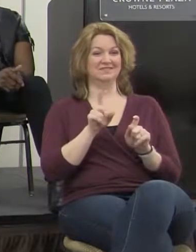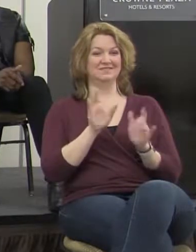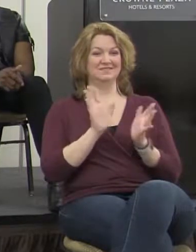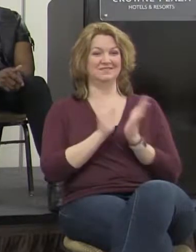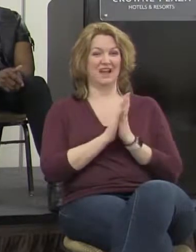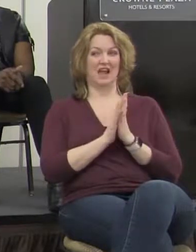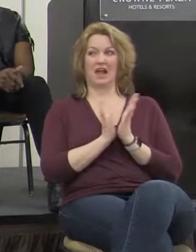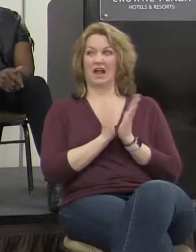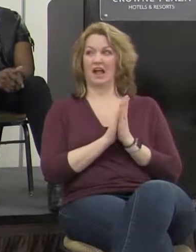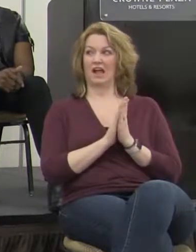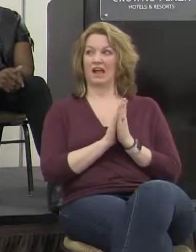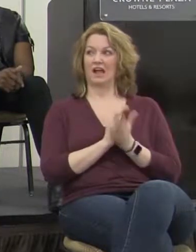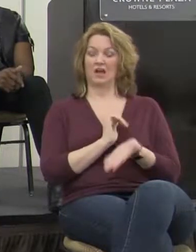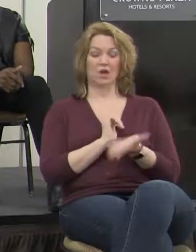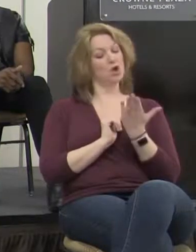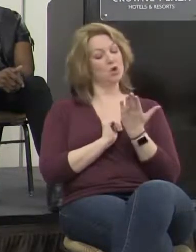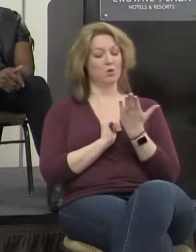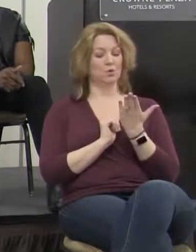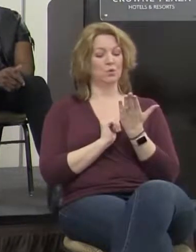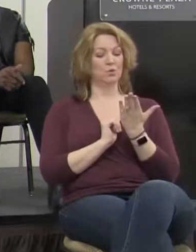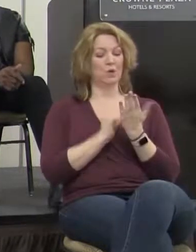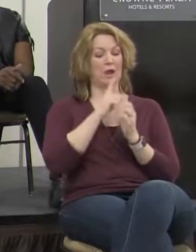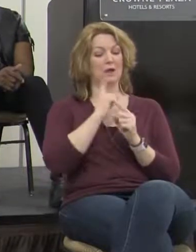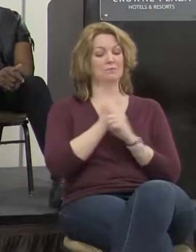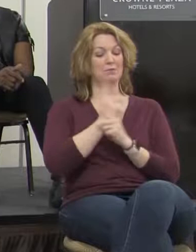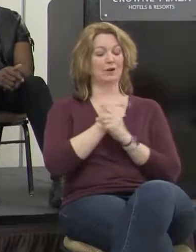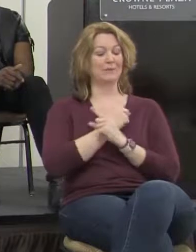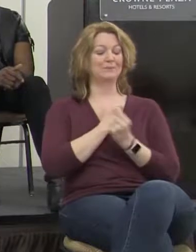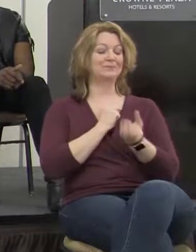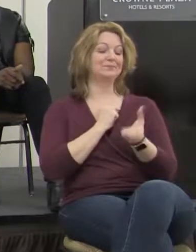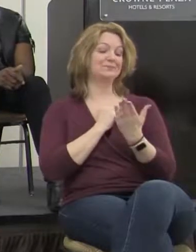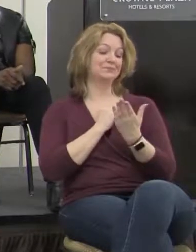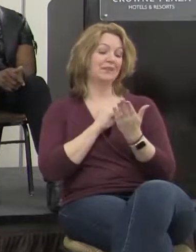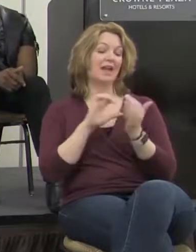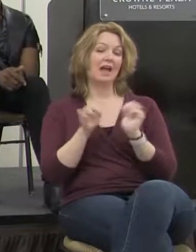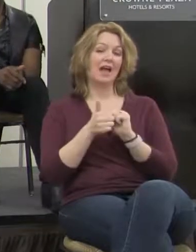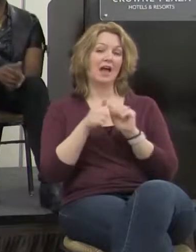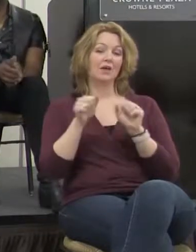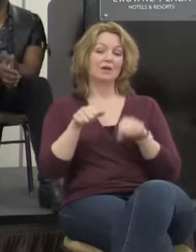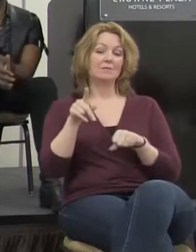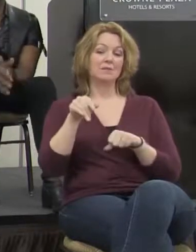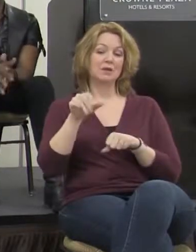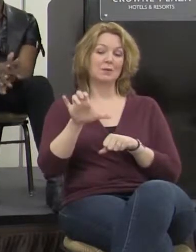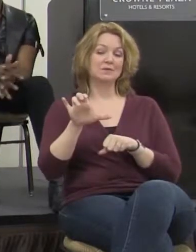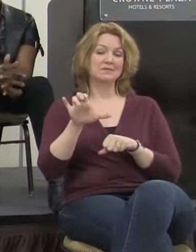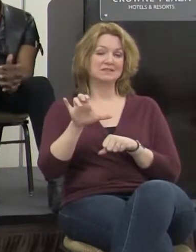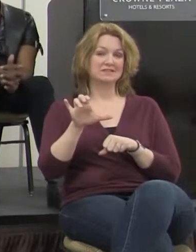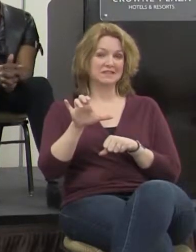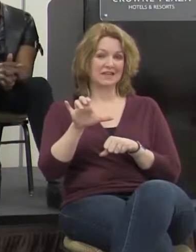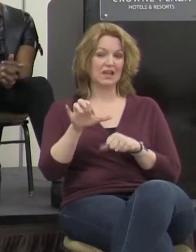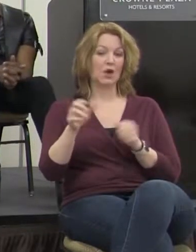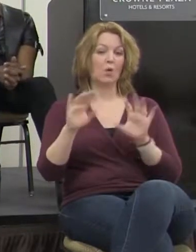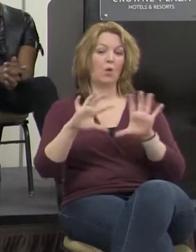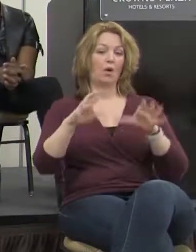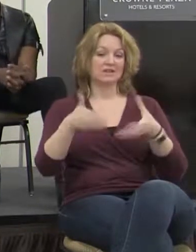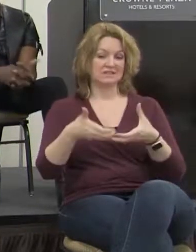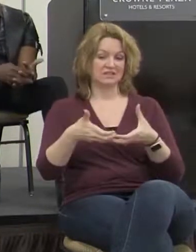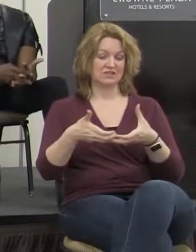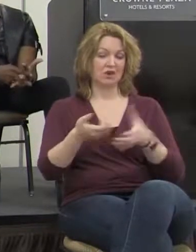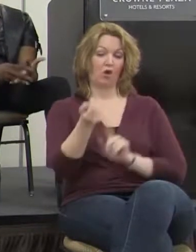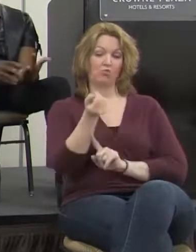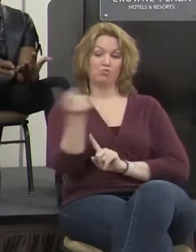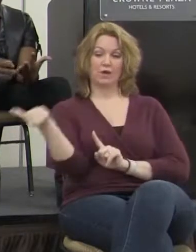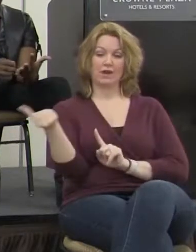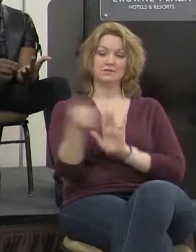How apropos. How apropos. The question is, how can POC organizations erase the stigma that they are biased